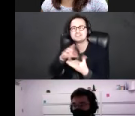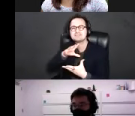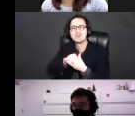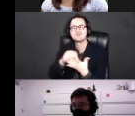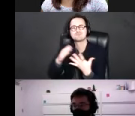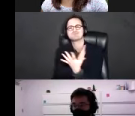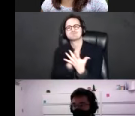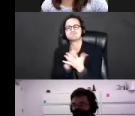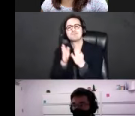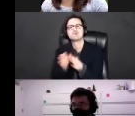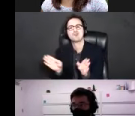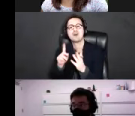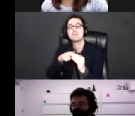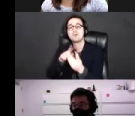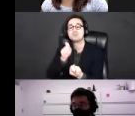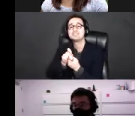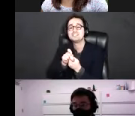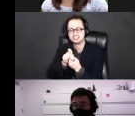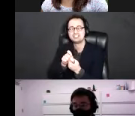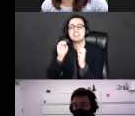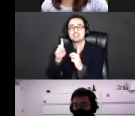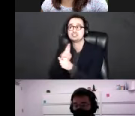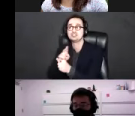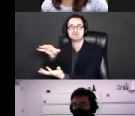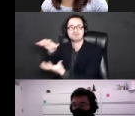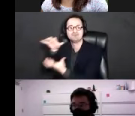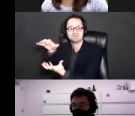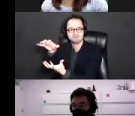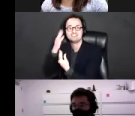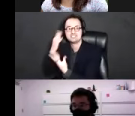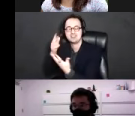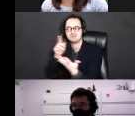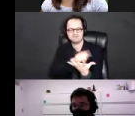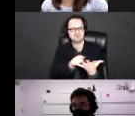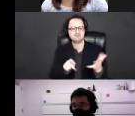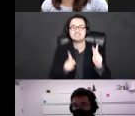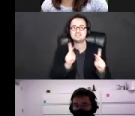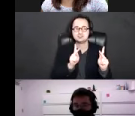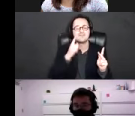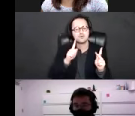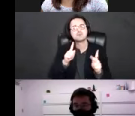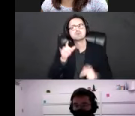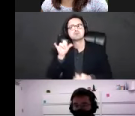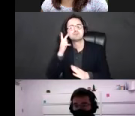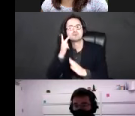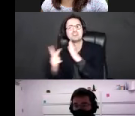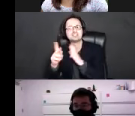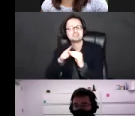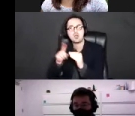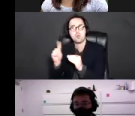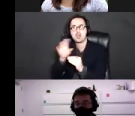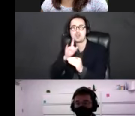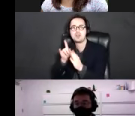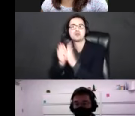idea of precision education, of using a wealth of data on individuals to make more informed predictions about where they're going to thrive